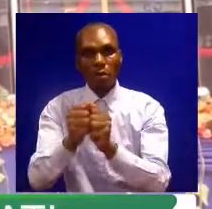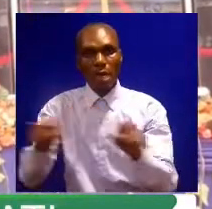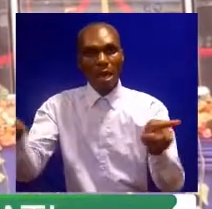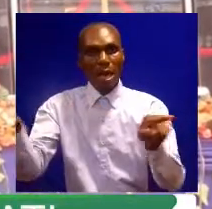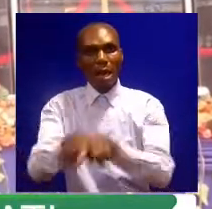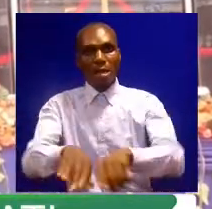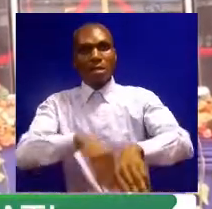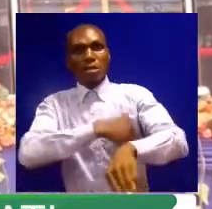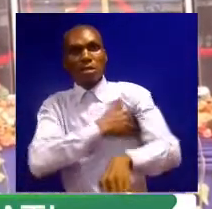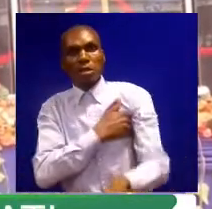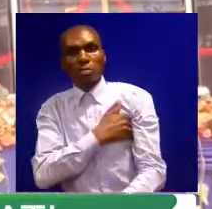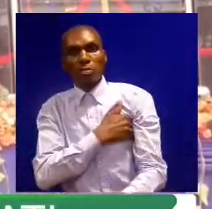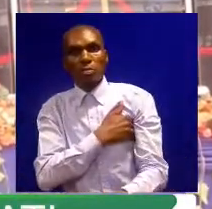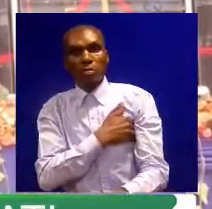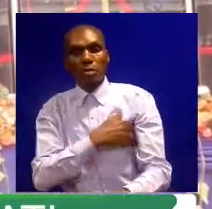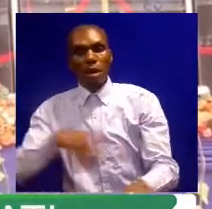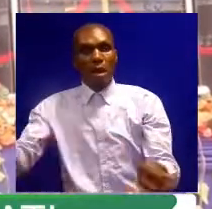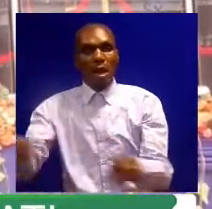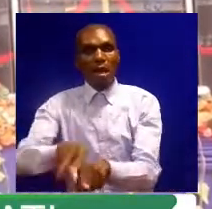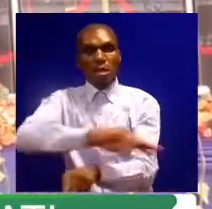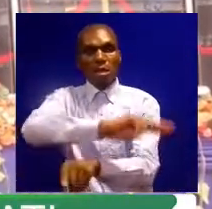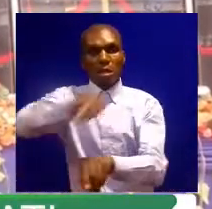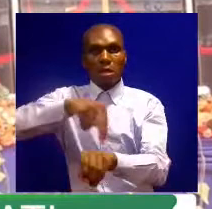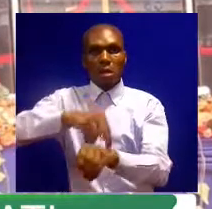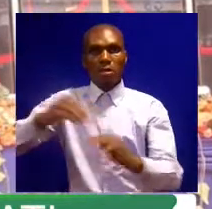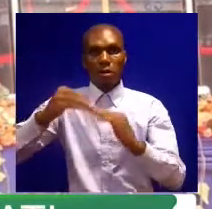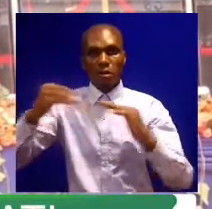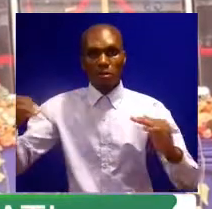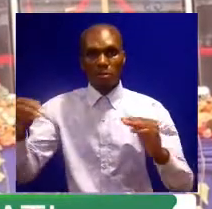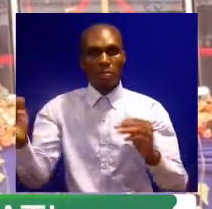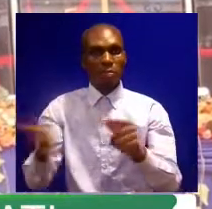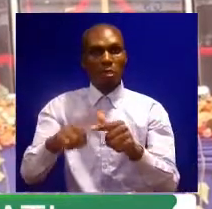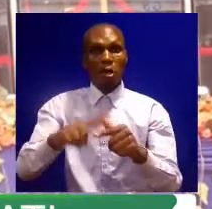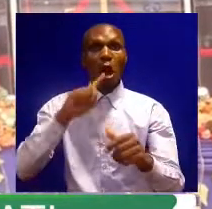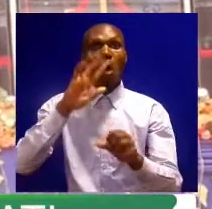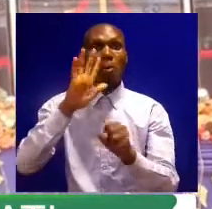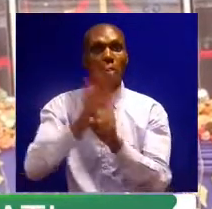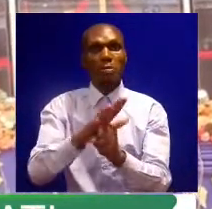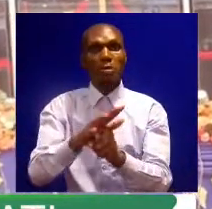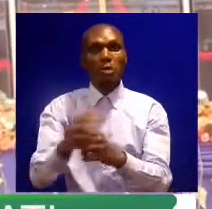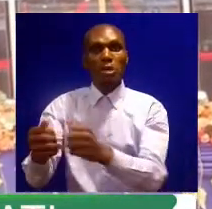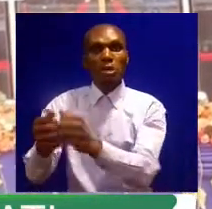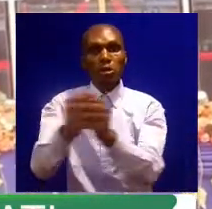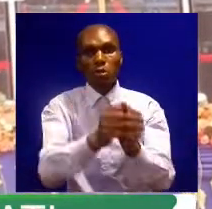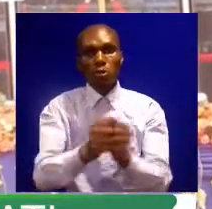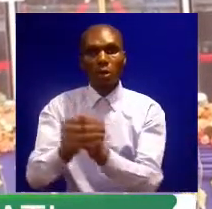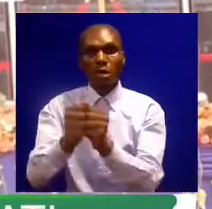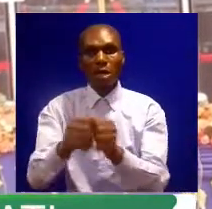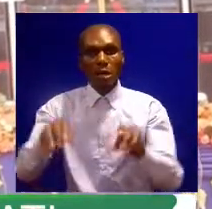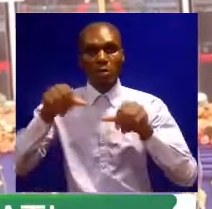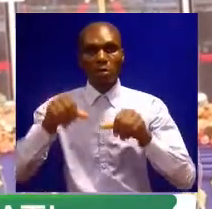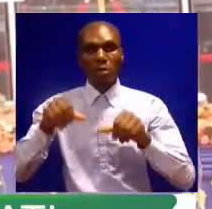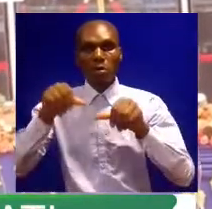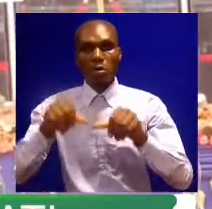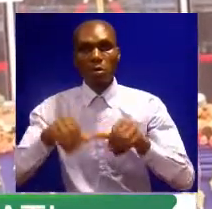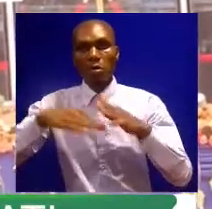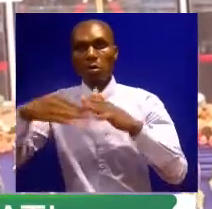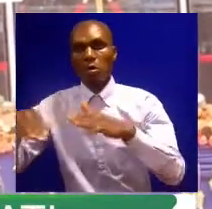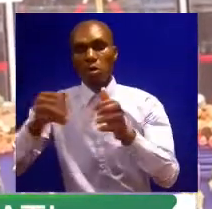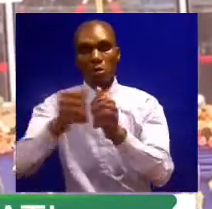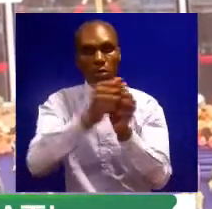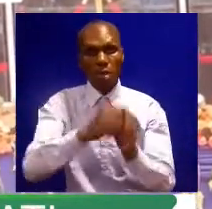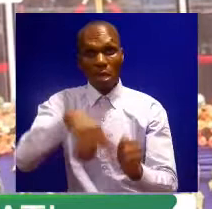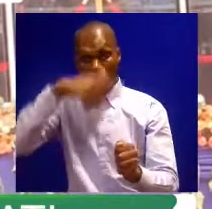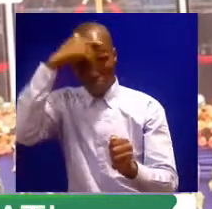chief whip of the National Assembly, I'll make sure I connect you there so that we progress together. William Ruto is the